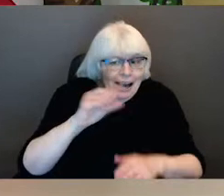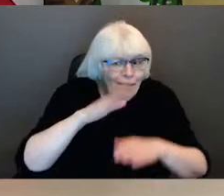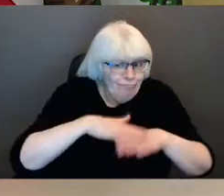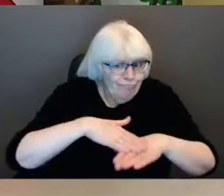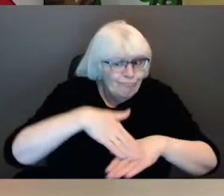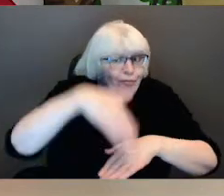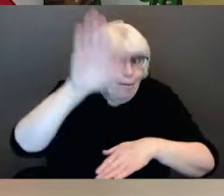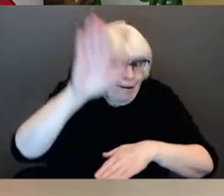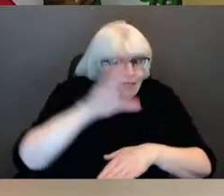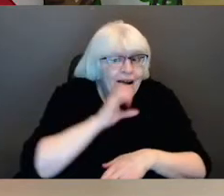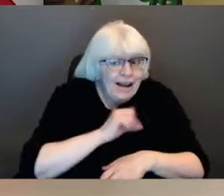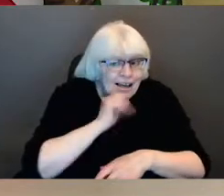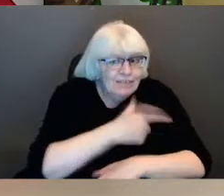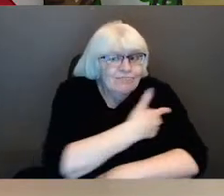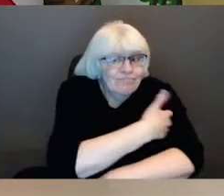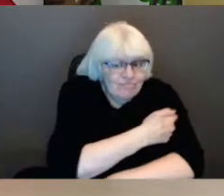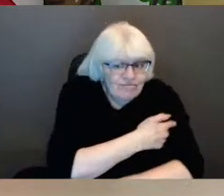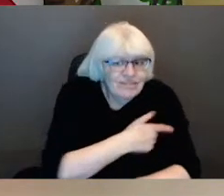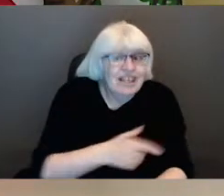78% of those in their 70s,